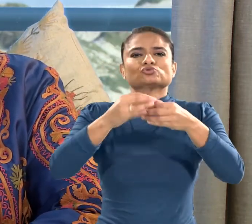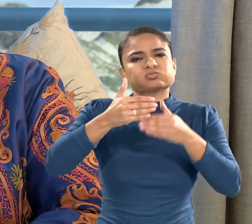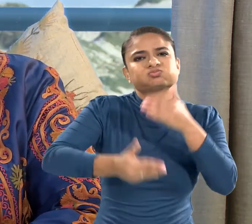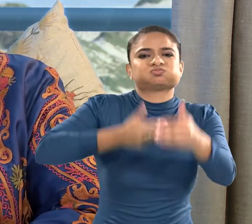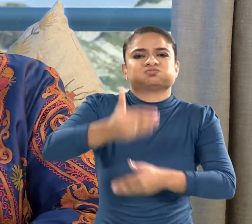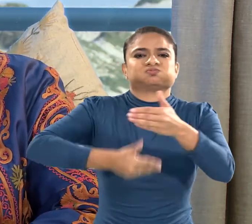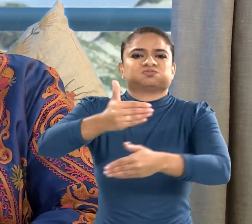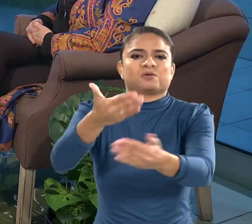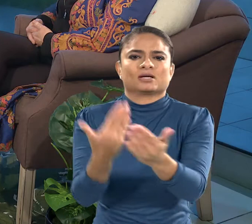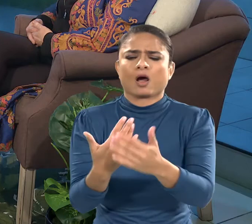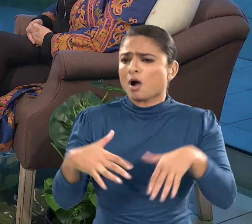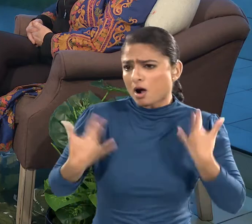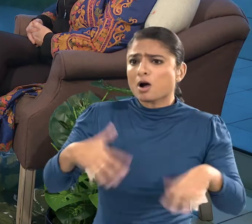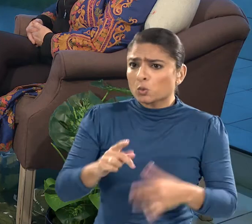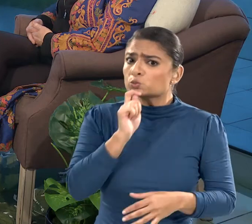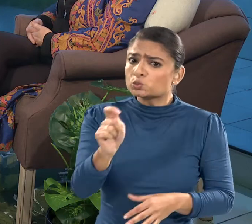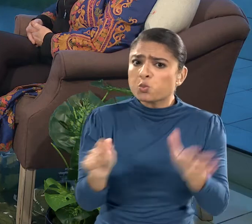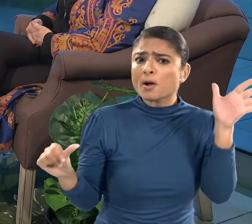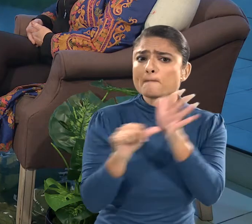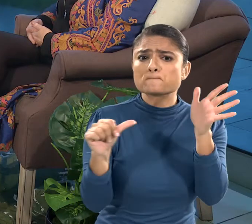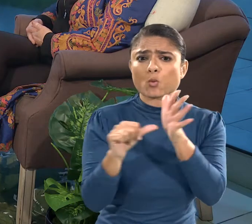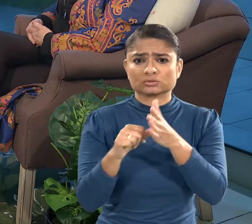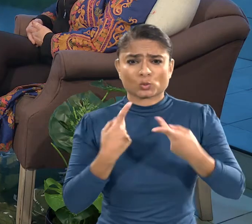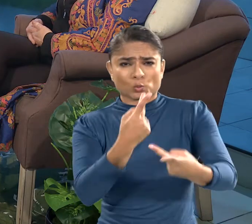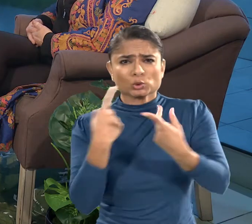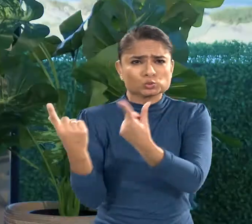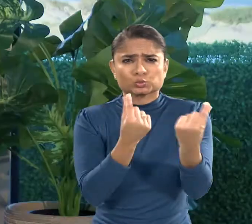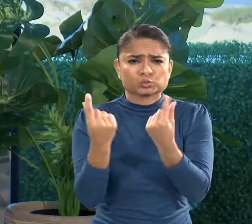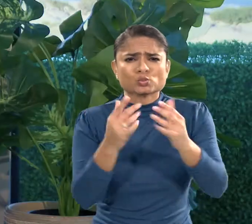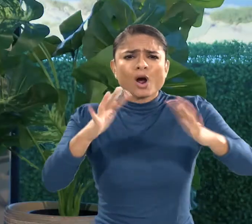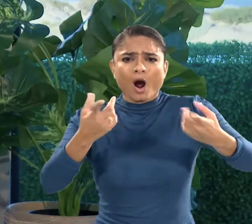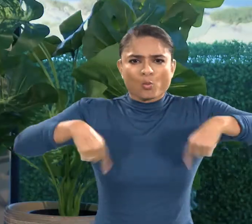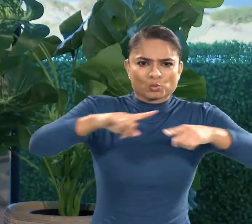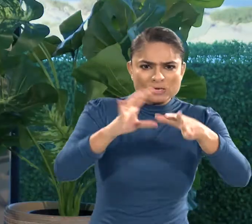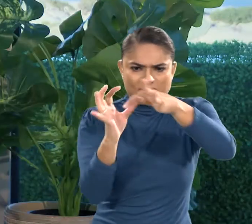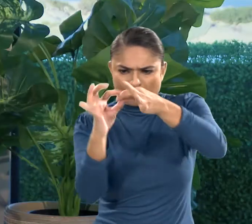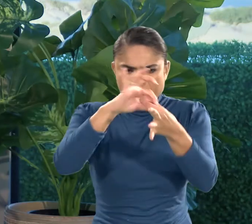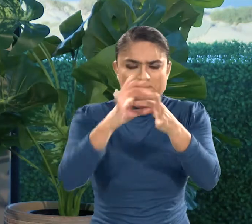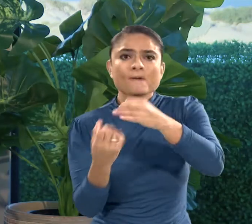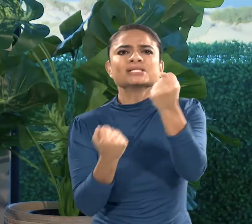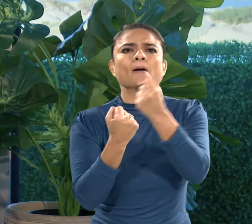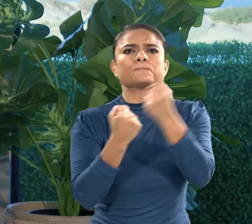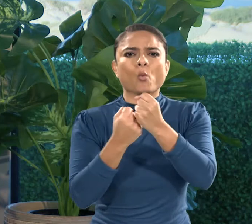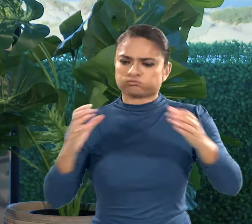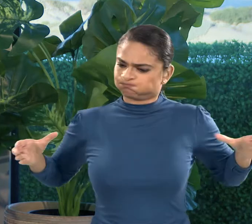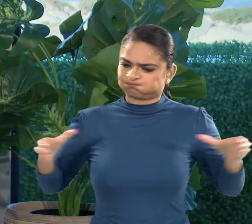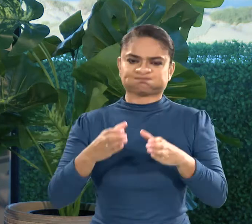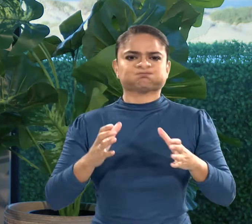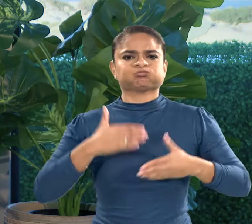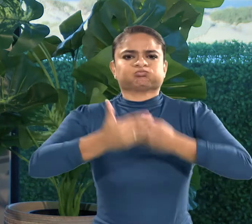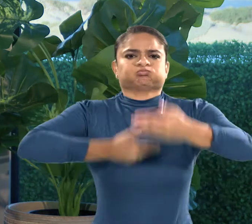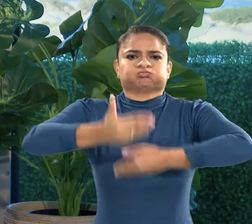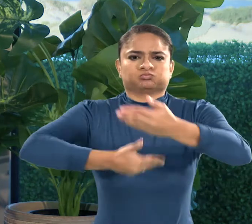long-term relationships. Absolutely, that's so important, because then in doing so you have a firm and a solid support structure around